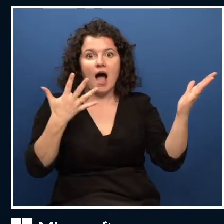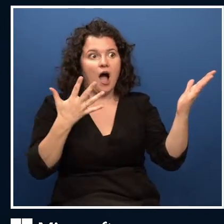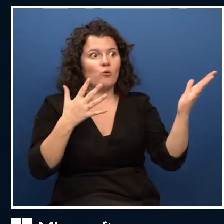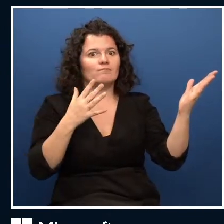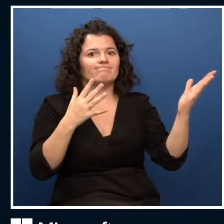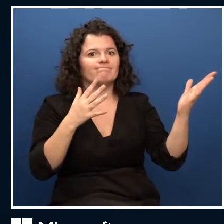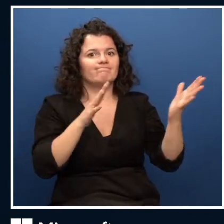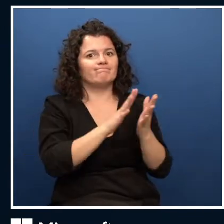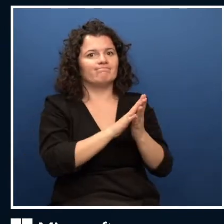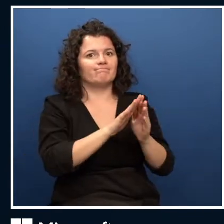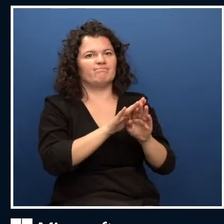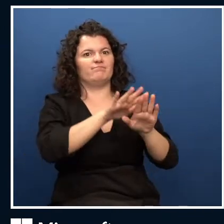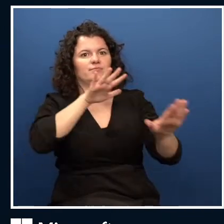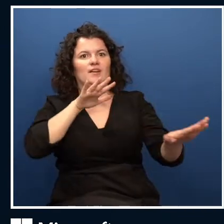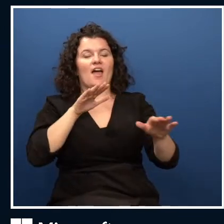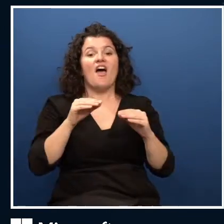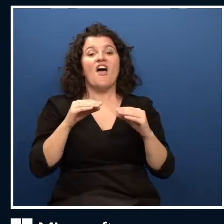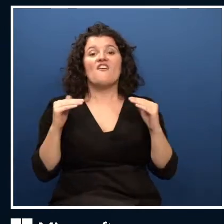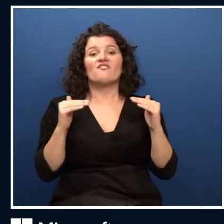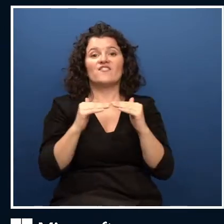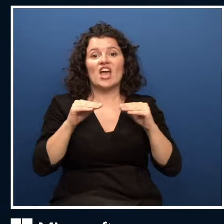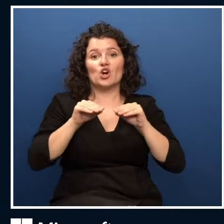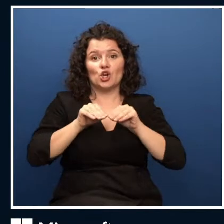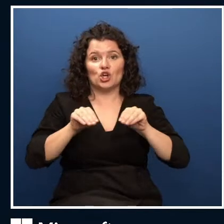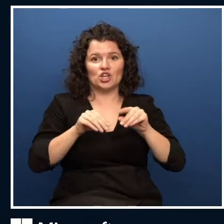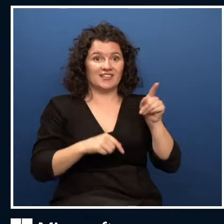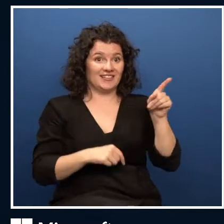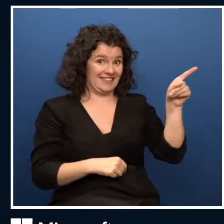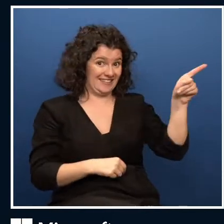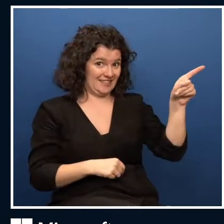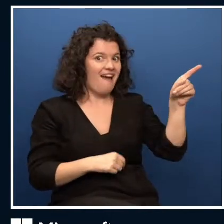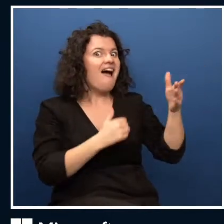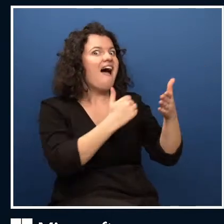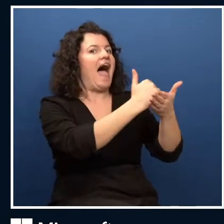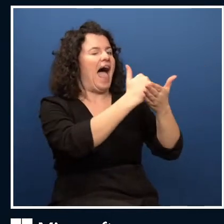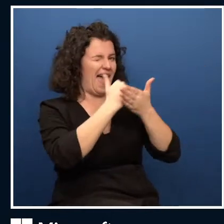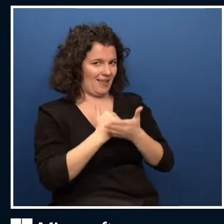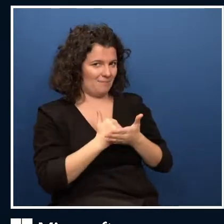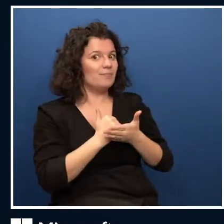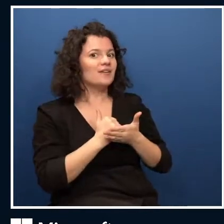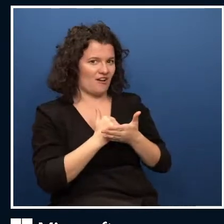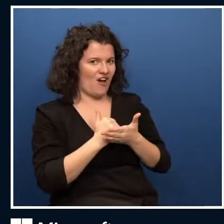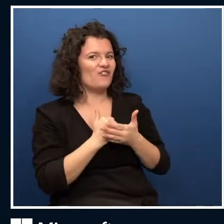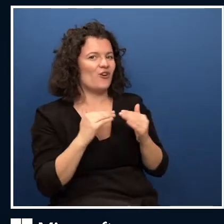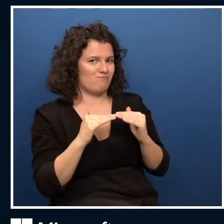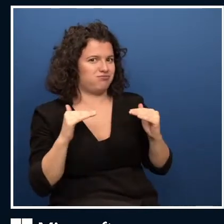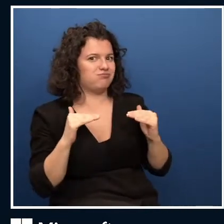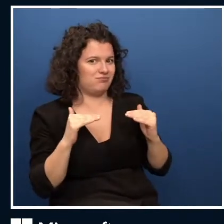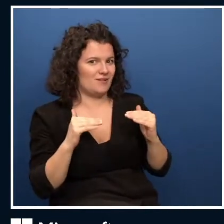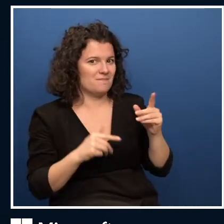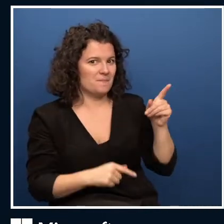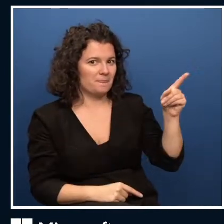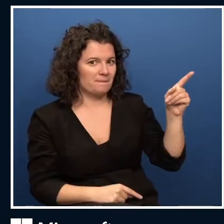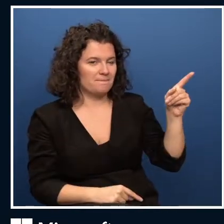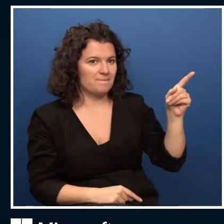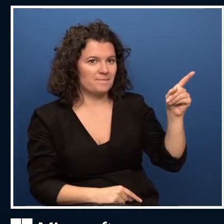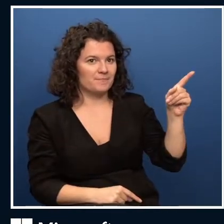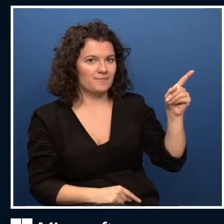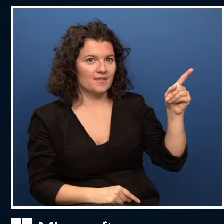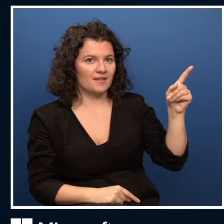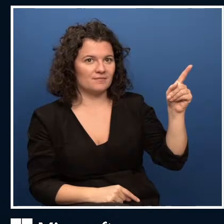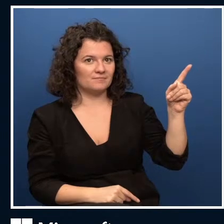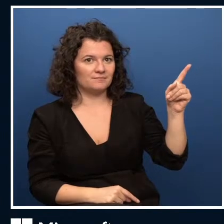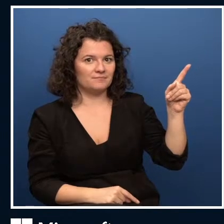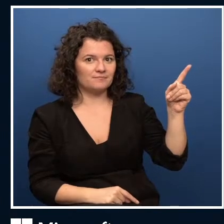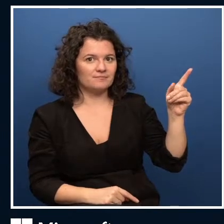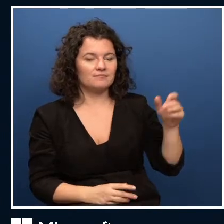FairLearn. So also note, FairLearn is experimental, and a few things I say here, a few of the syntax I mentioned, the